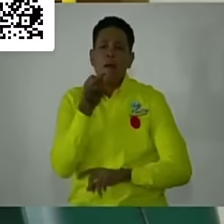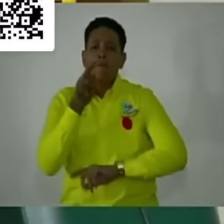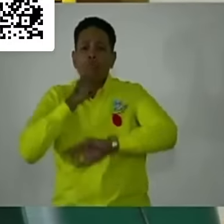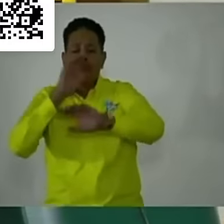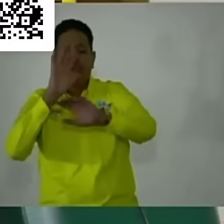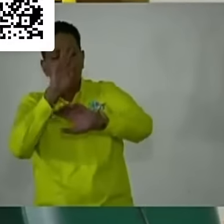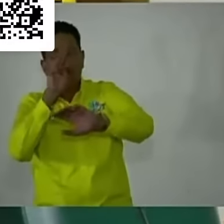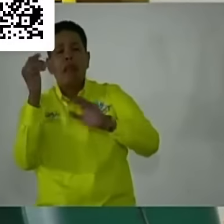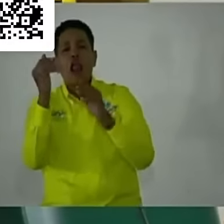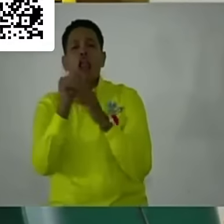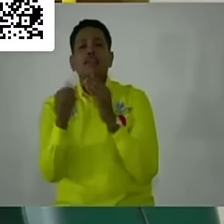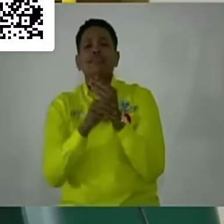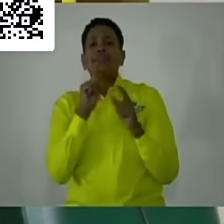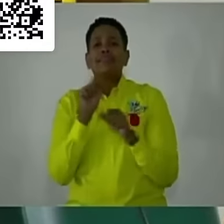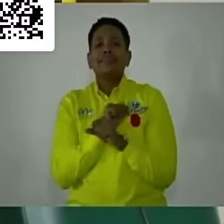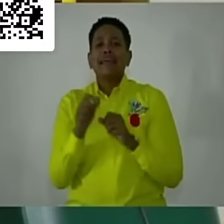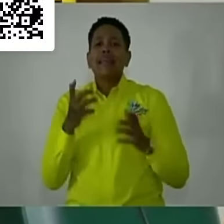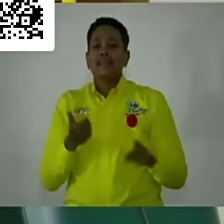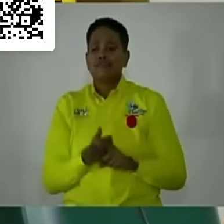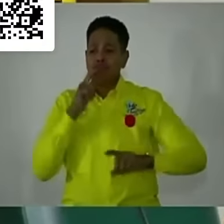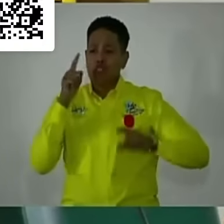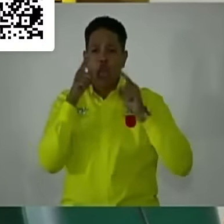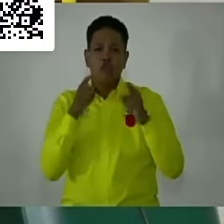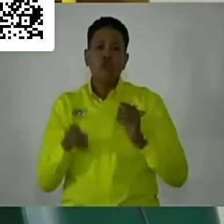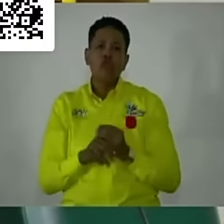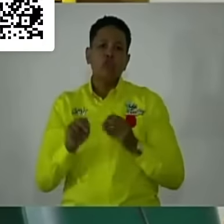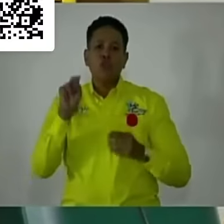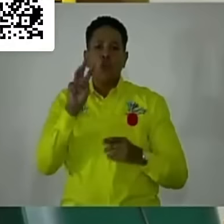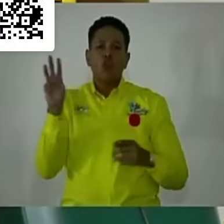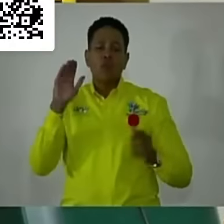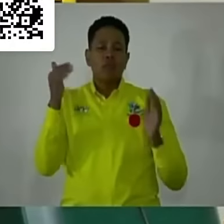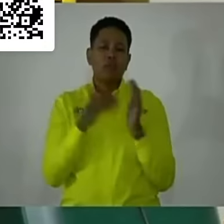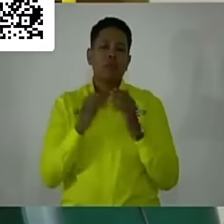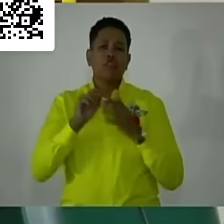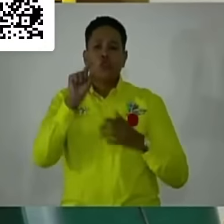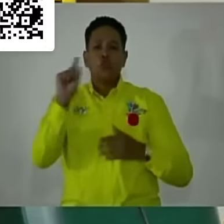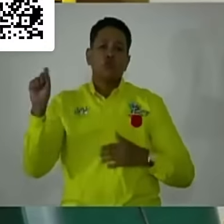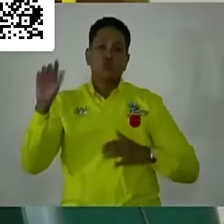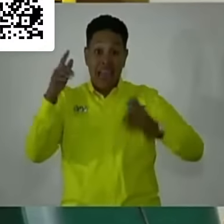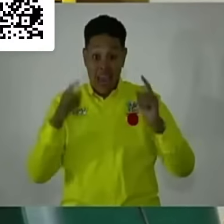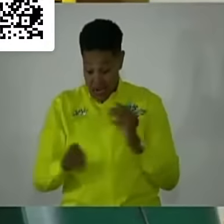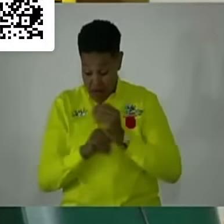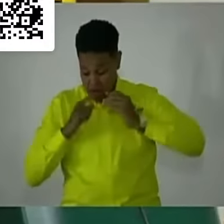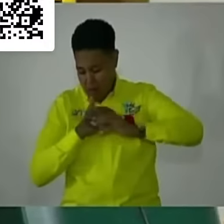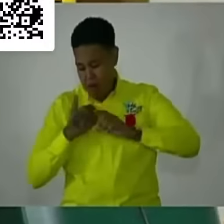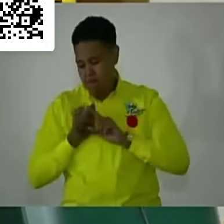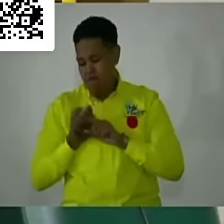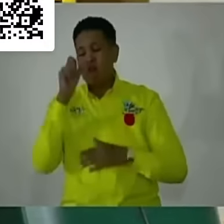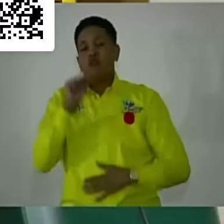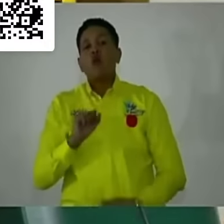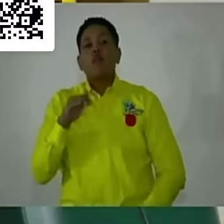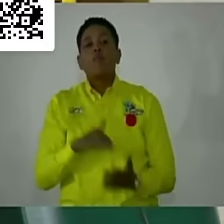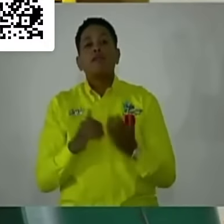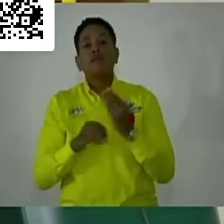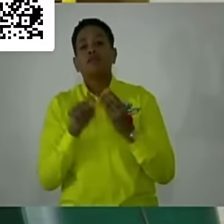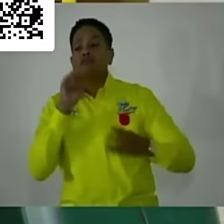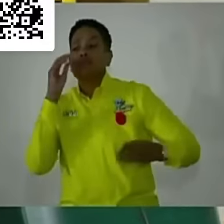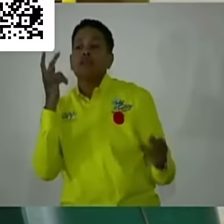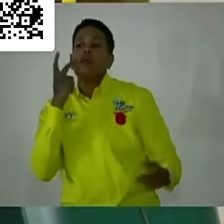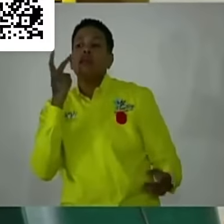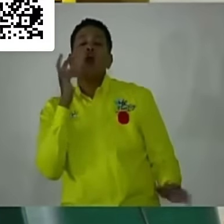million that was attributed to Northwest Manchester in 2020. And a member from South Manchester is saying that he